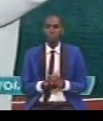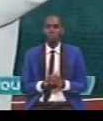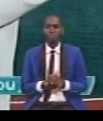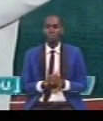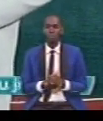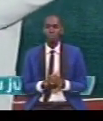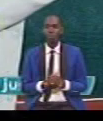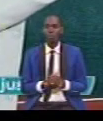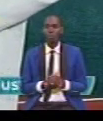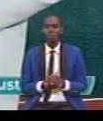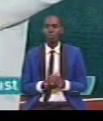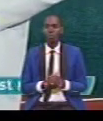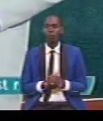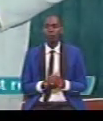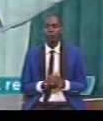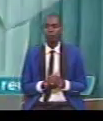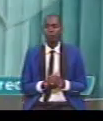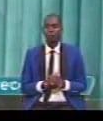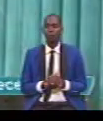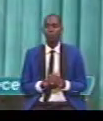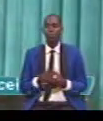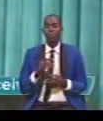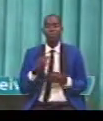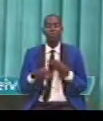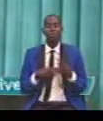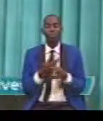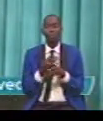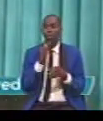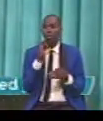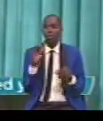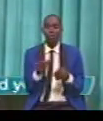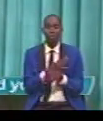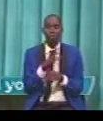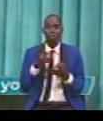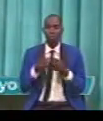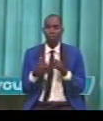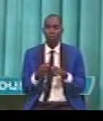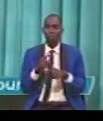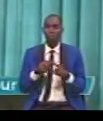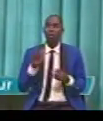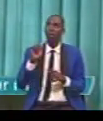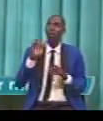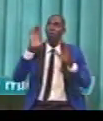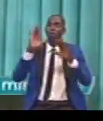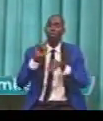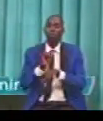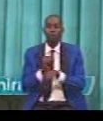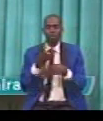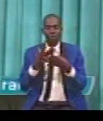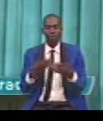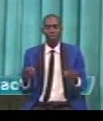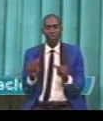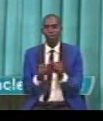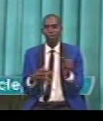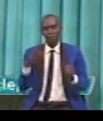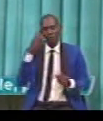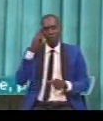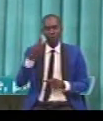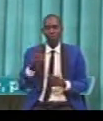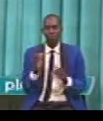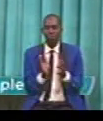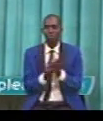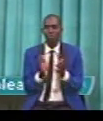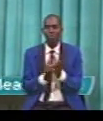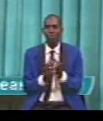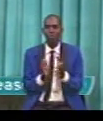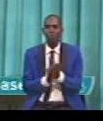ulcer in short. Yeah. The world is full of problems, but a miracle settles the issue for you. Put your hands together for the